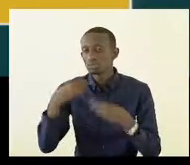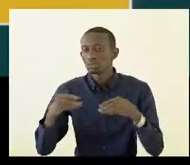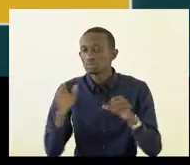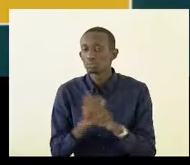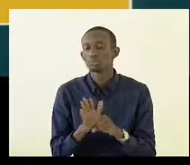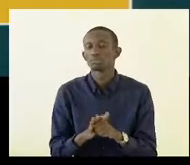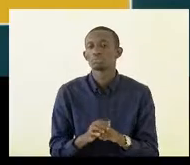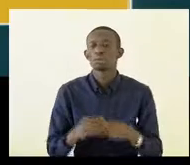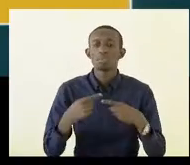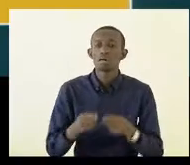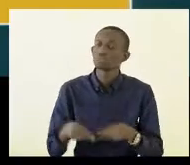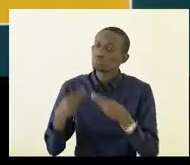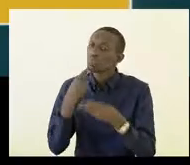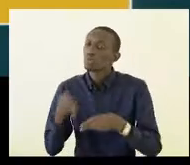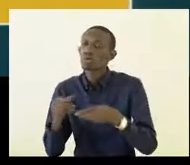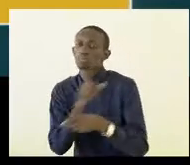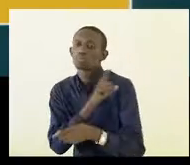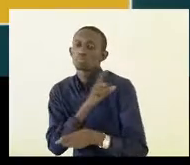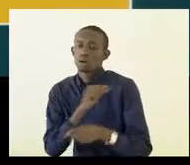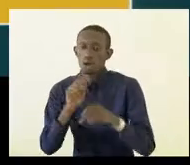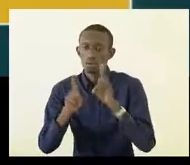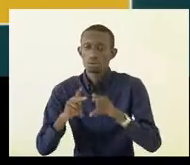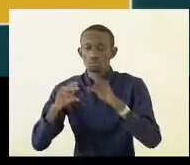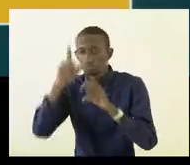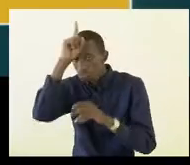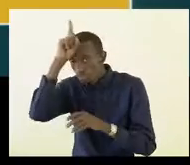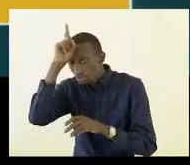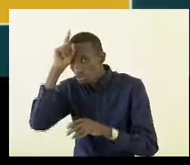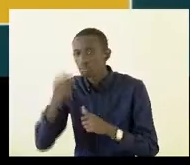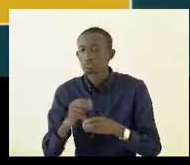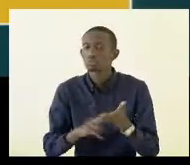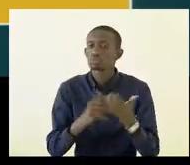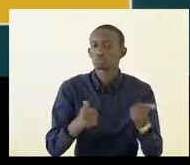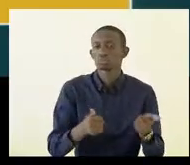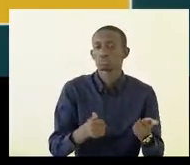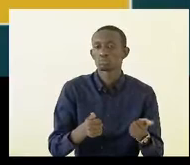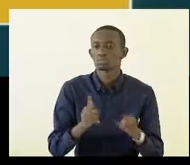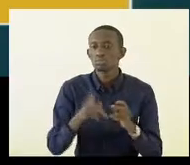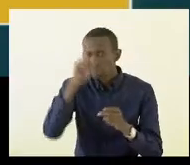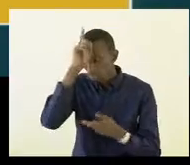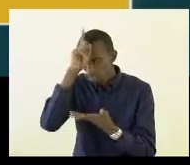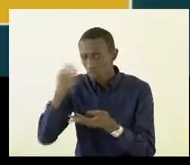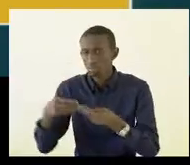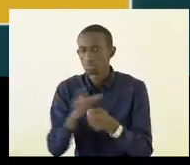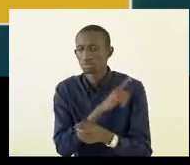land for production. Think about it. Few people in the villages, so there is enough land to till.